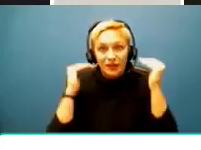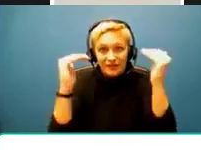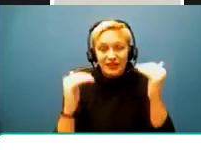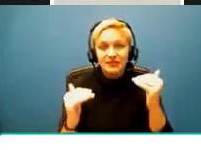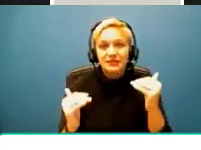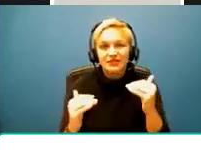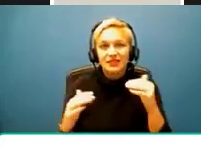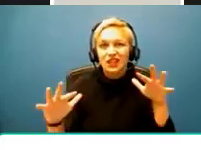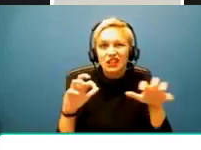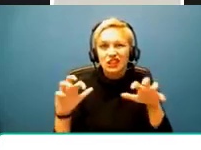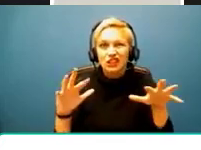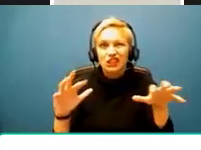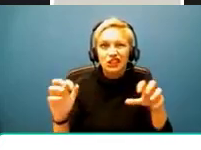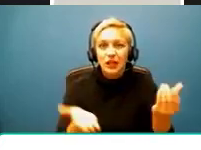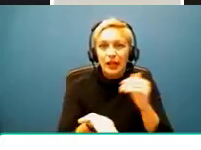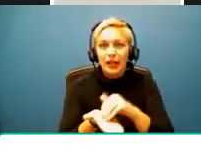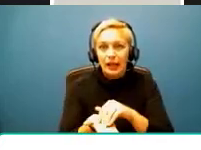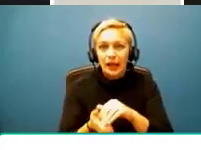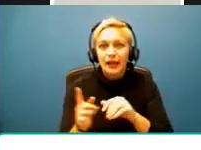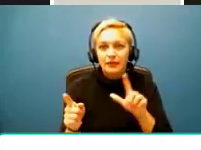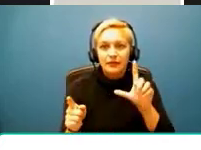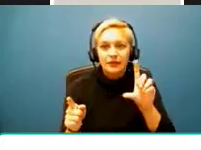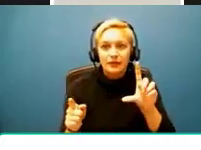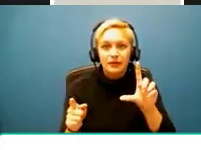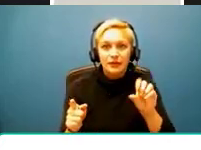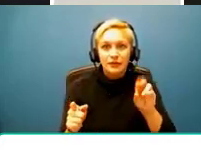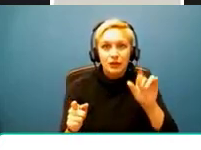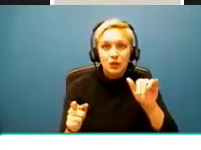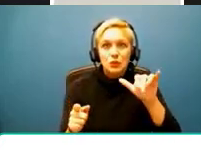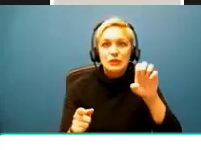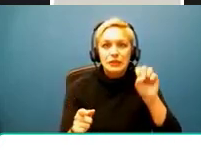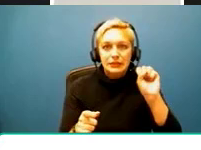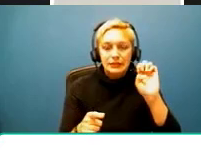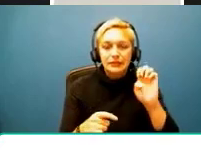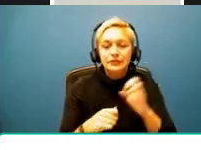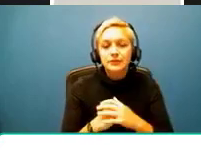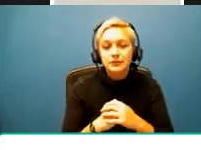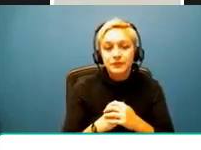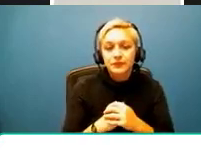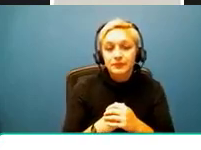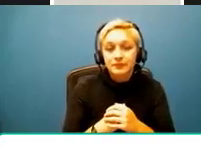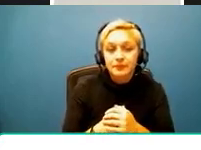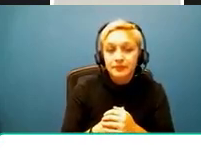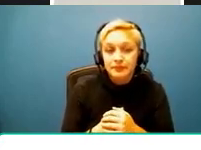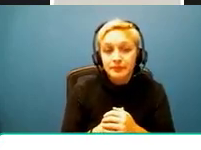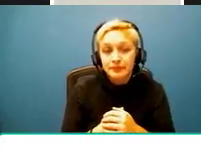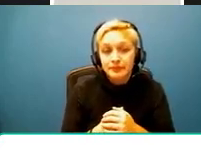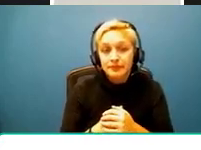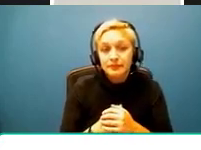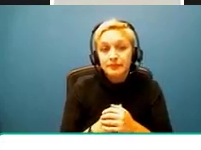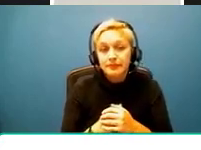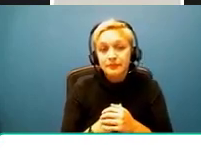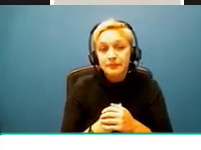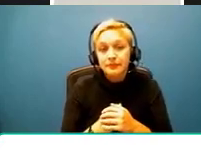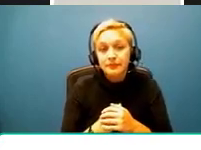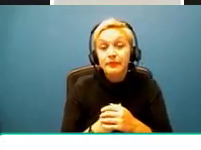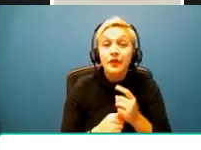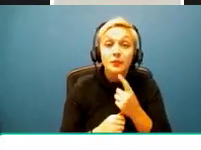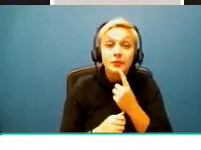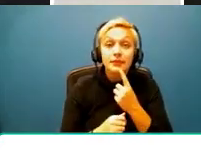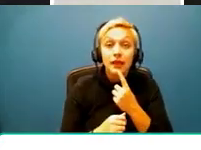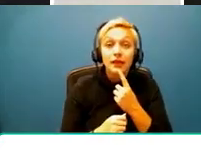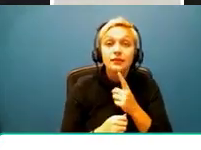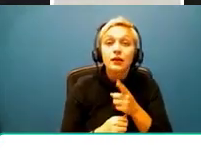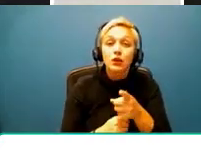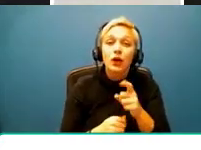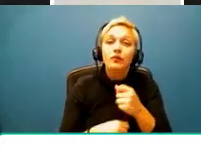Iris and I were talking about, that is that it may be you may get into a available for the family. So as you're hosting those meetings and talking